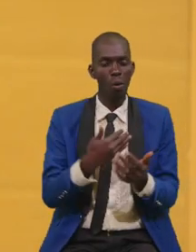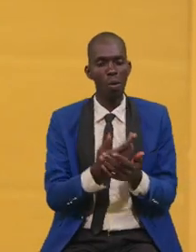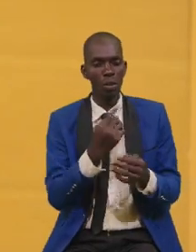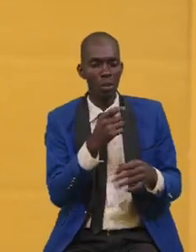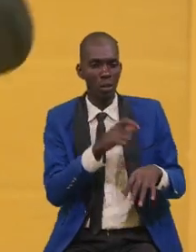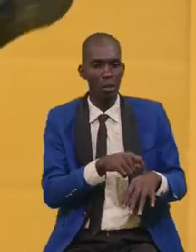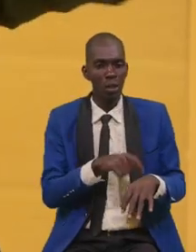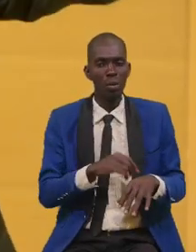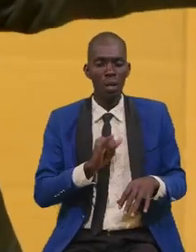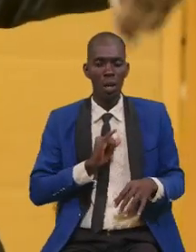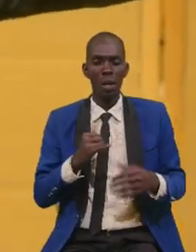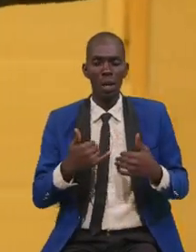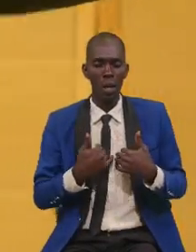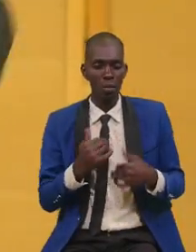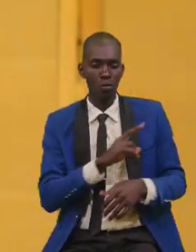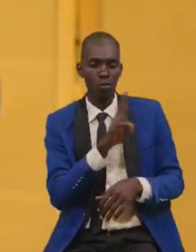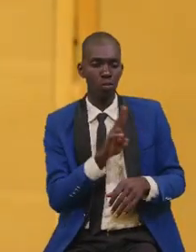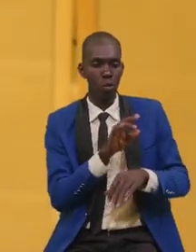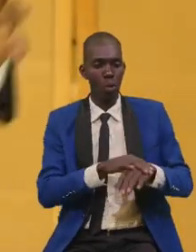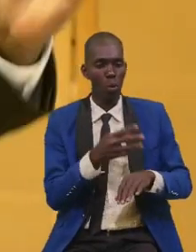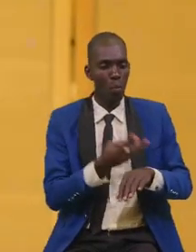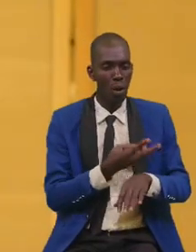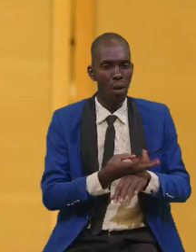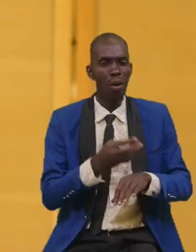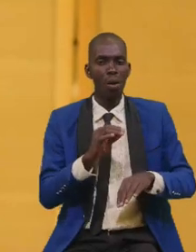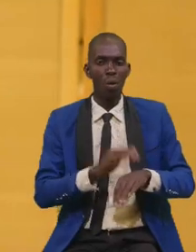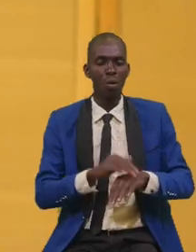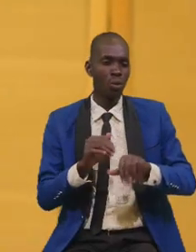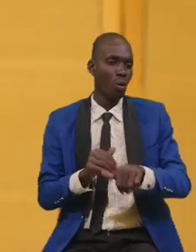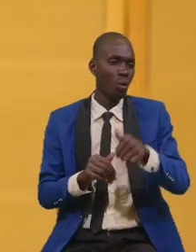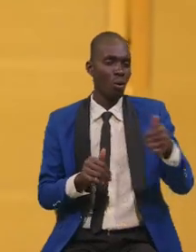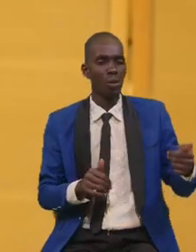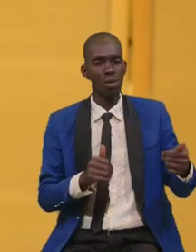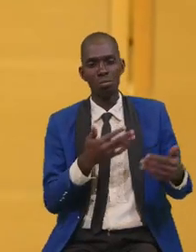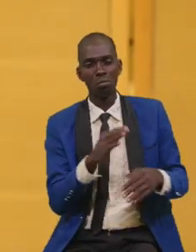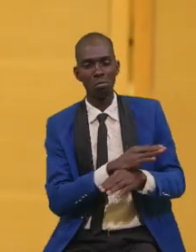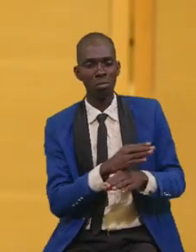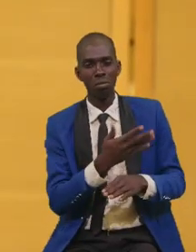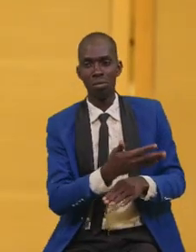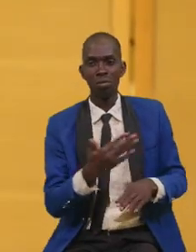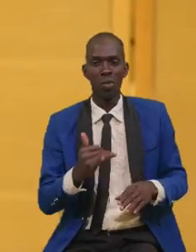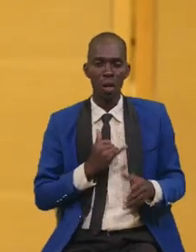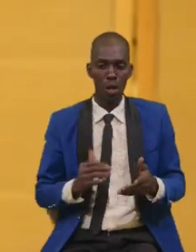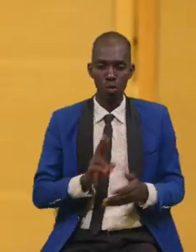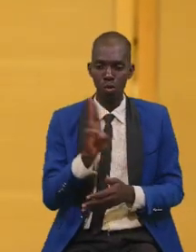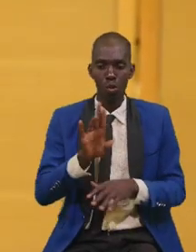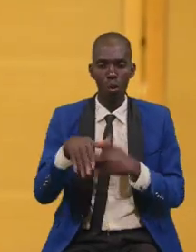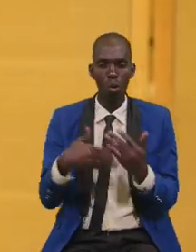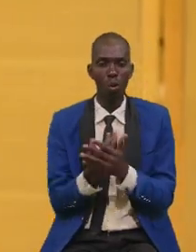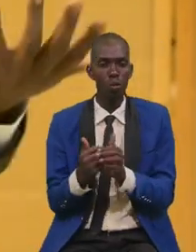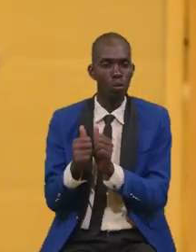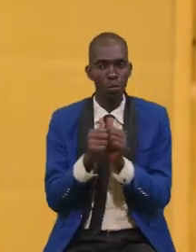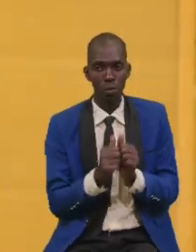on maths and some other preoccupations, I gathered the time together, and now morning is with the